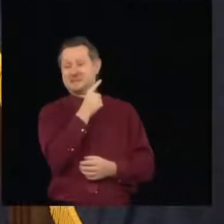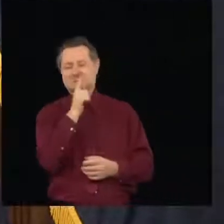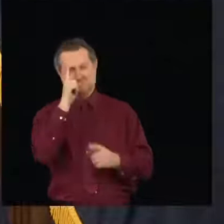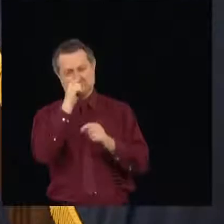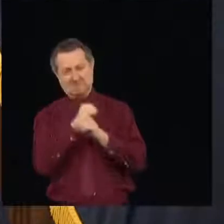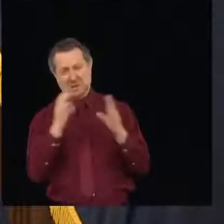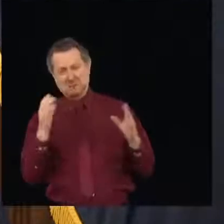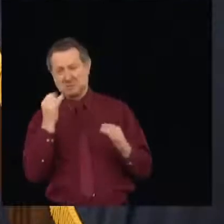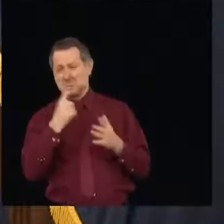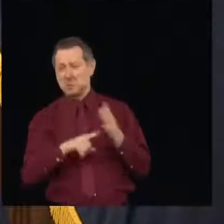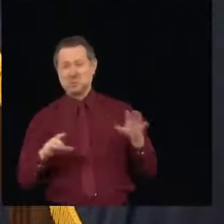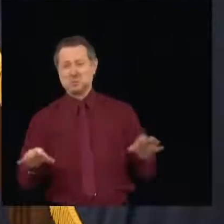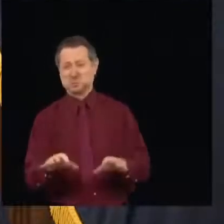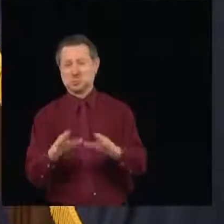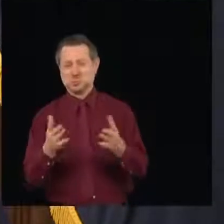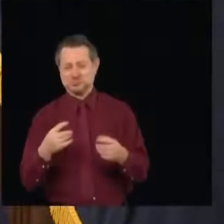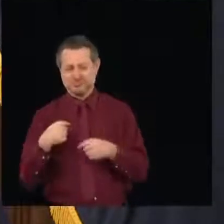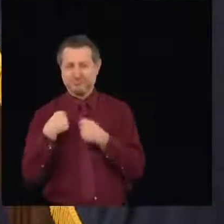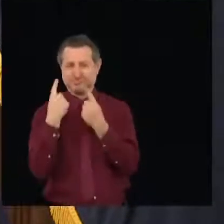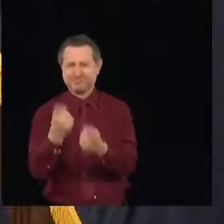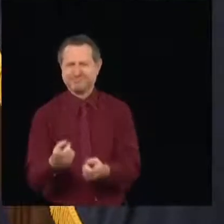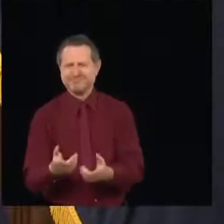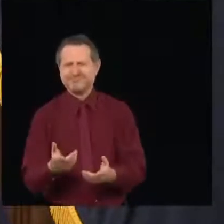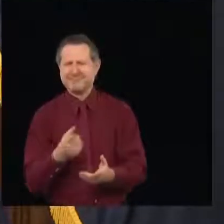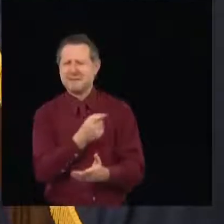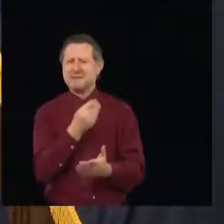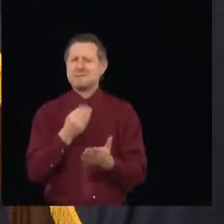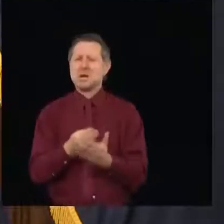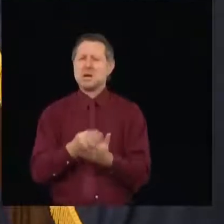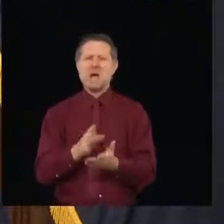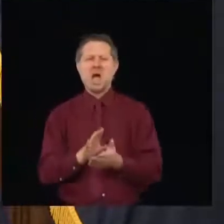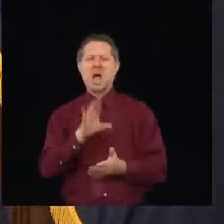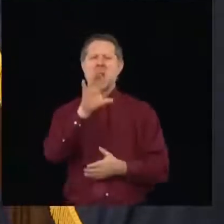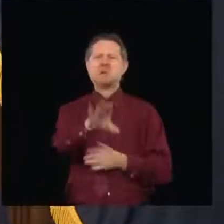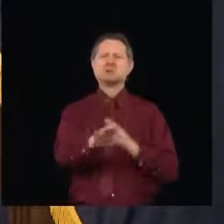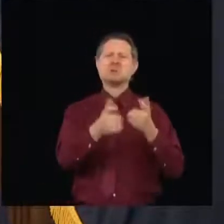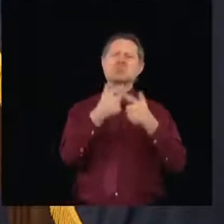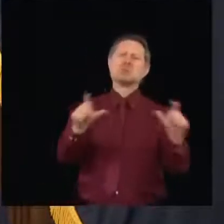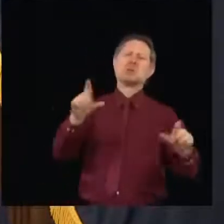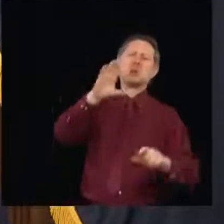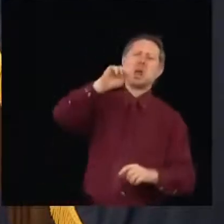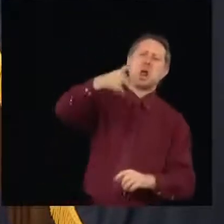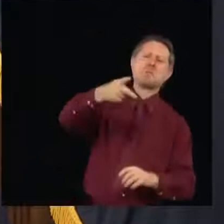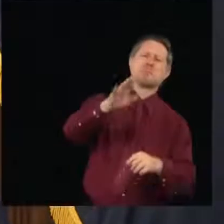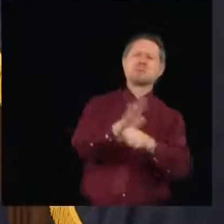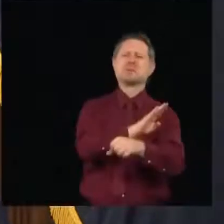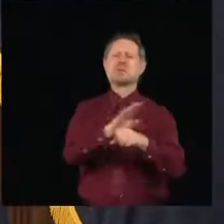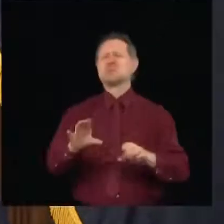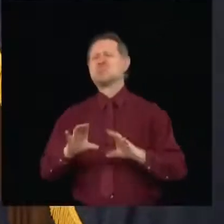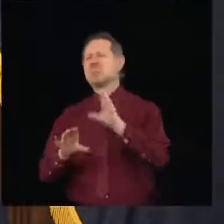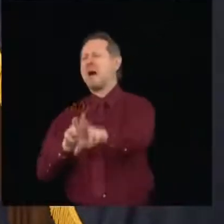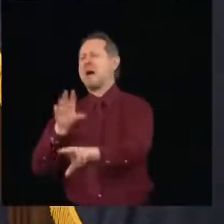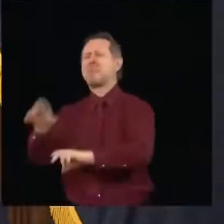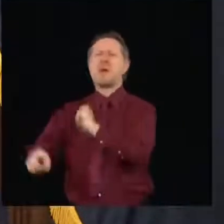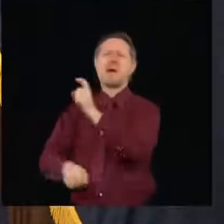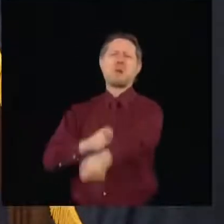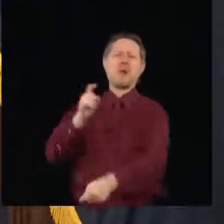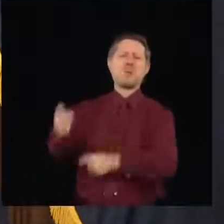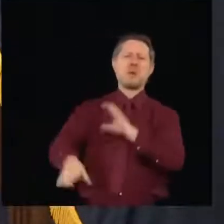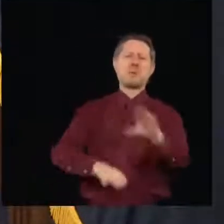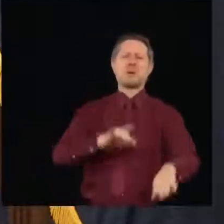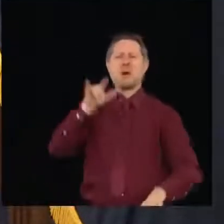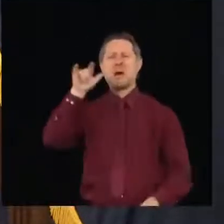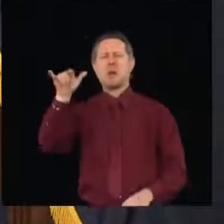they have taken, where they're funding big business, small business, airlines, they're worried